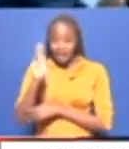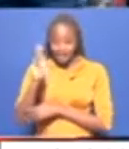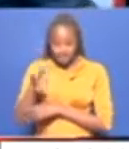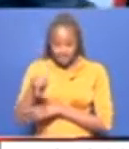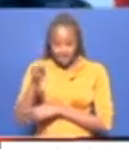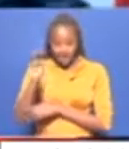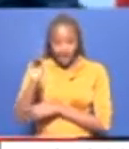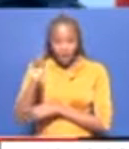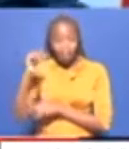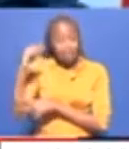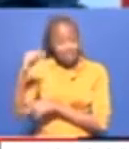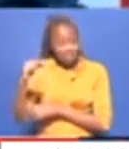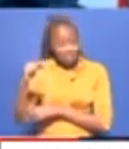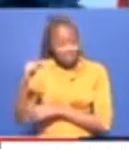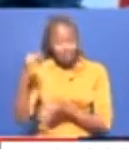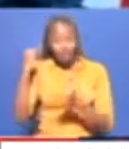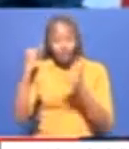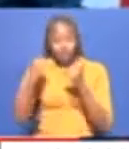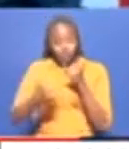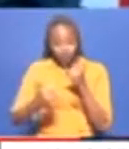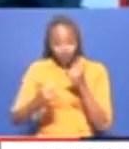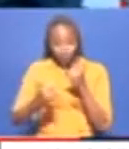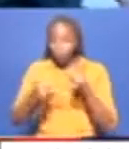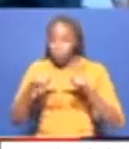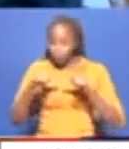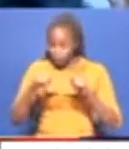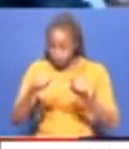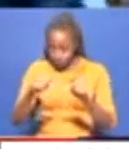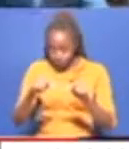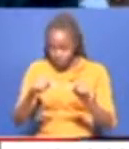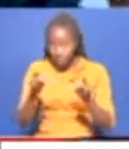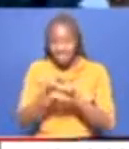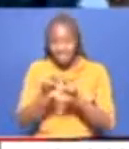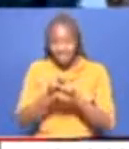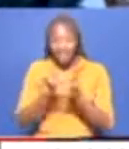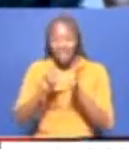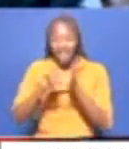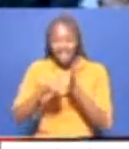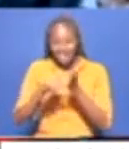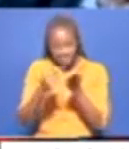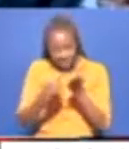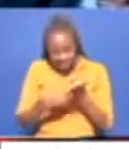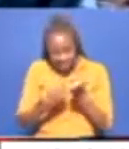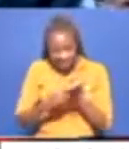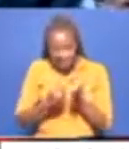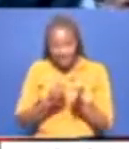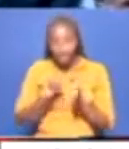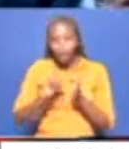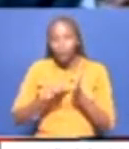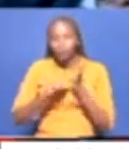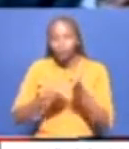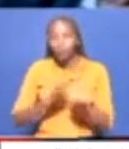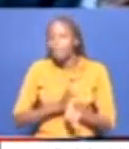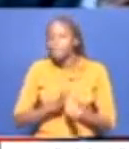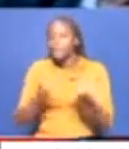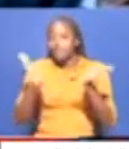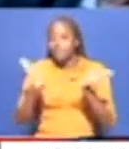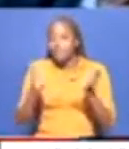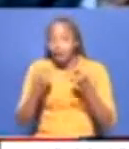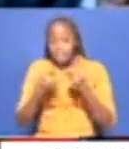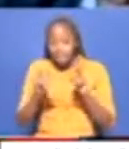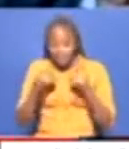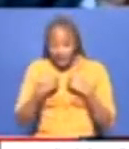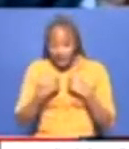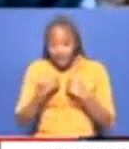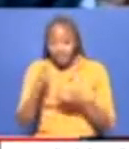will conclude. The deliberations will be made public, and the recommendations of KPMG shall